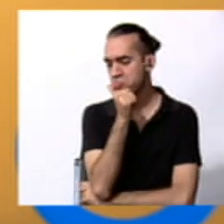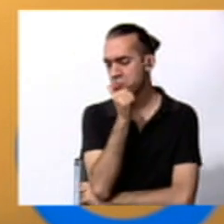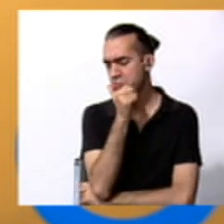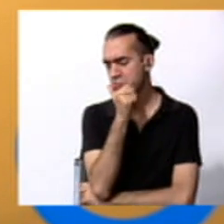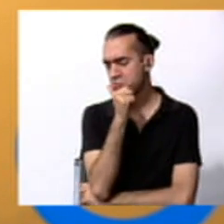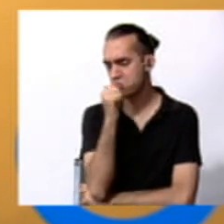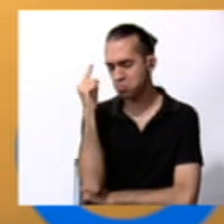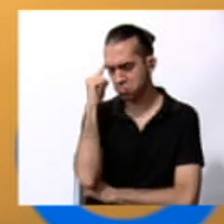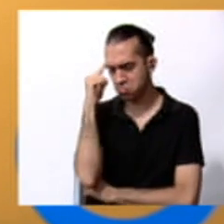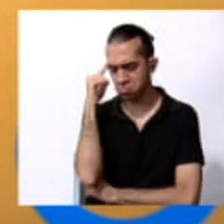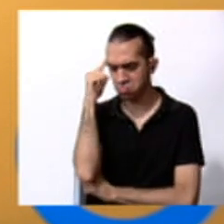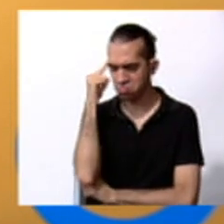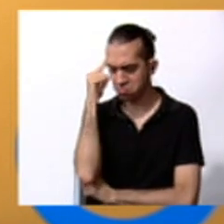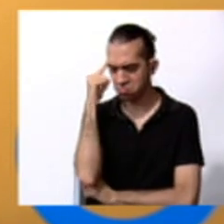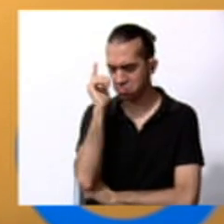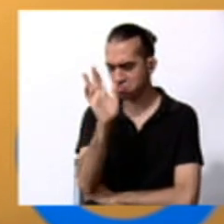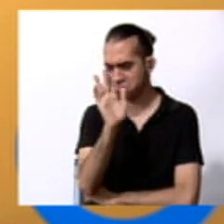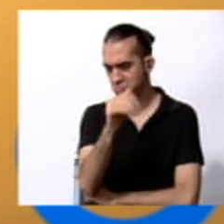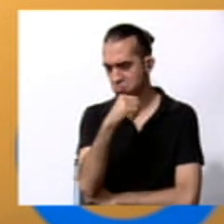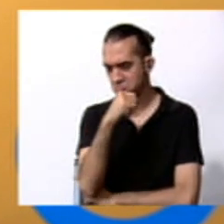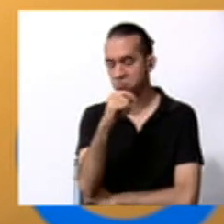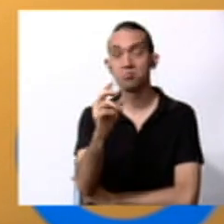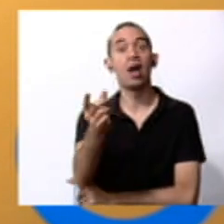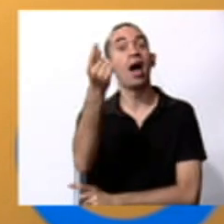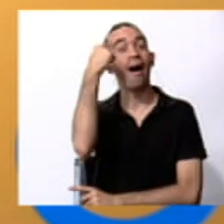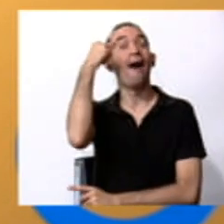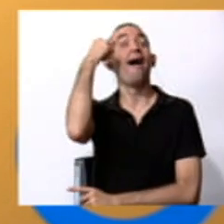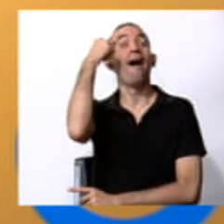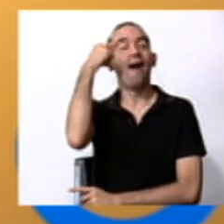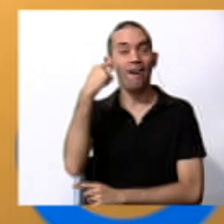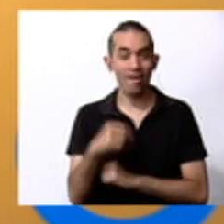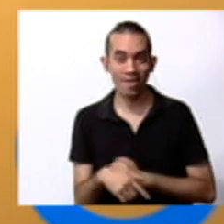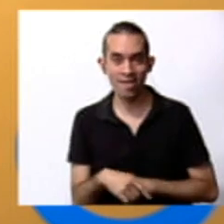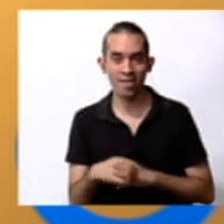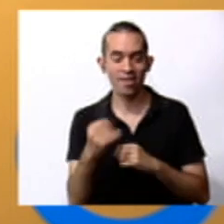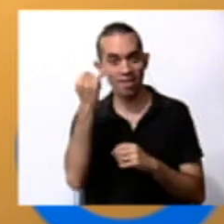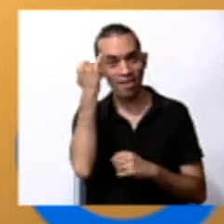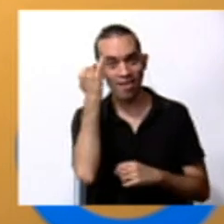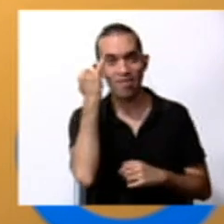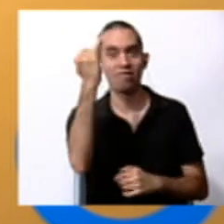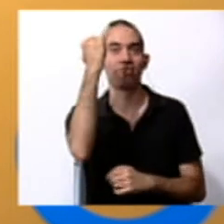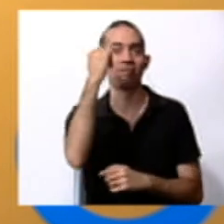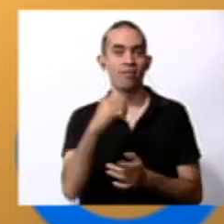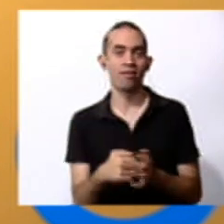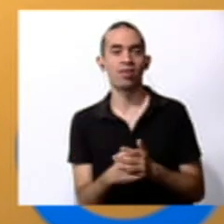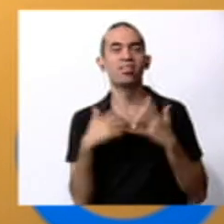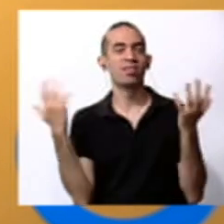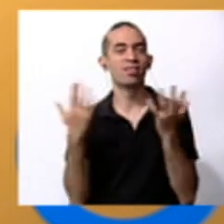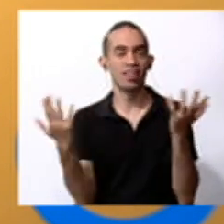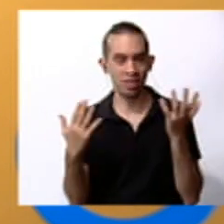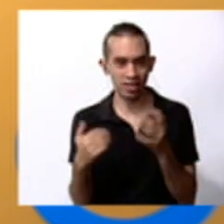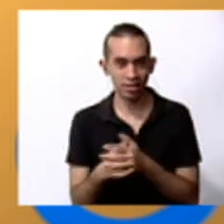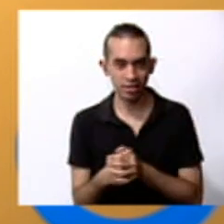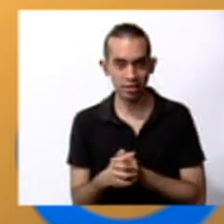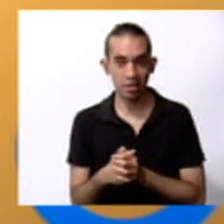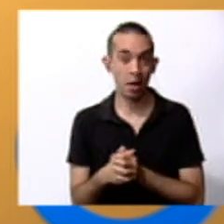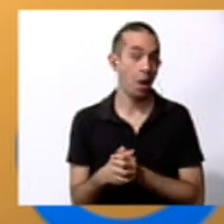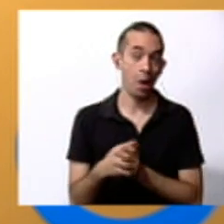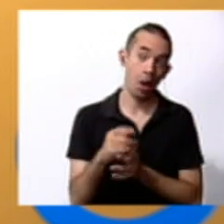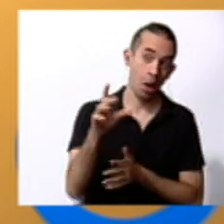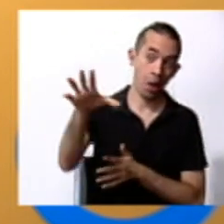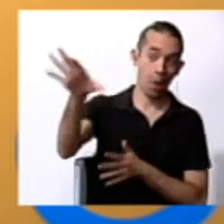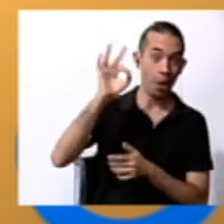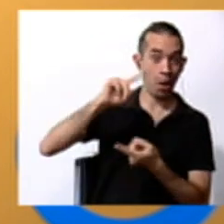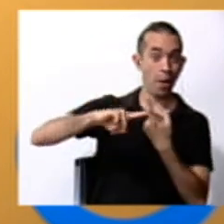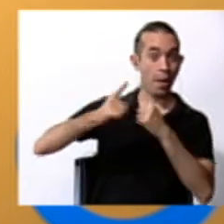Let me think. I know, I have an idea. What about if we invite a